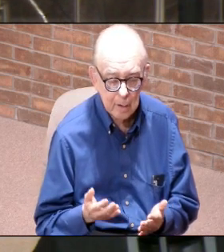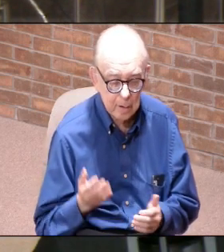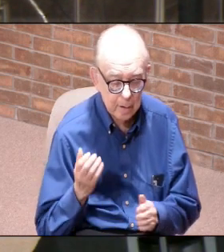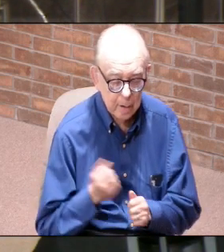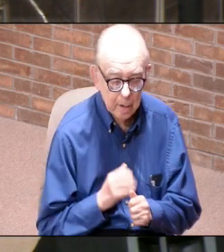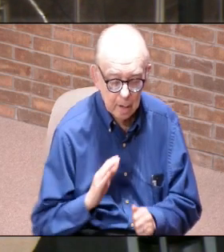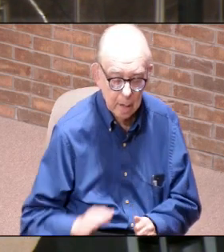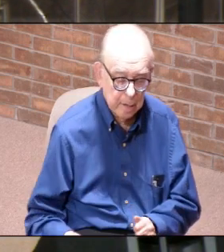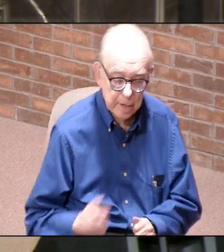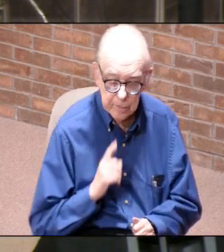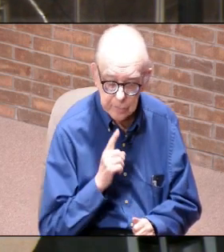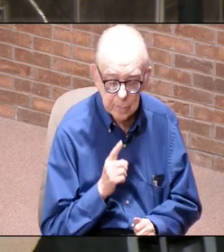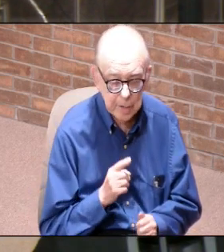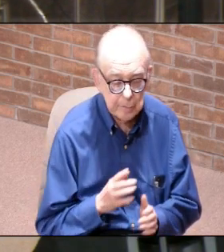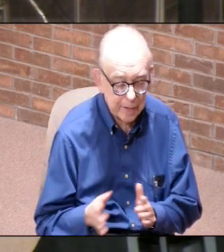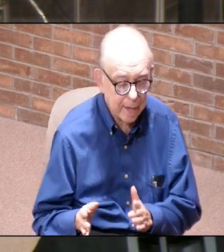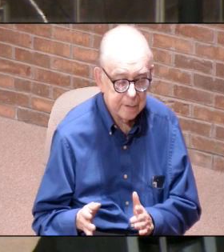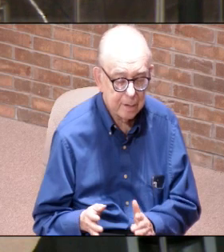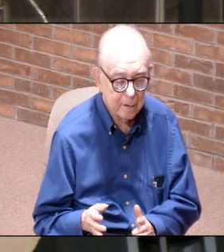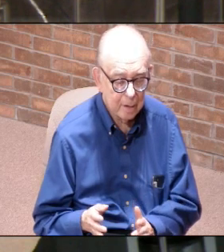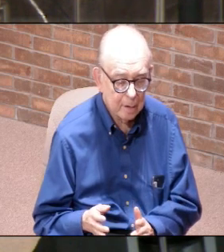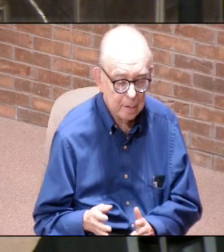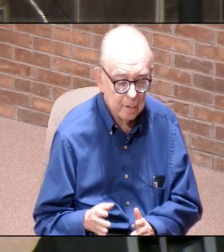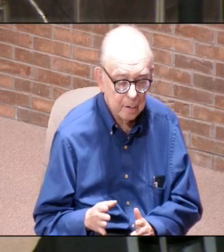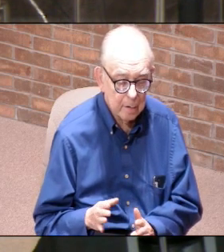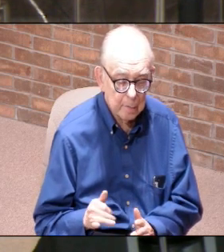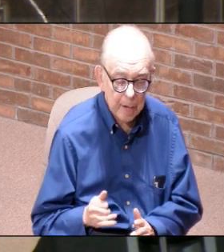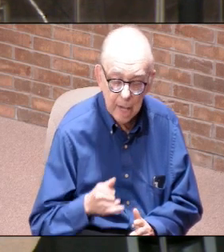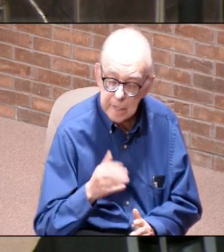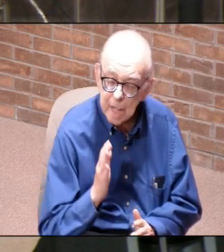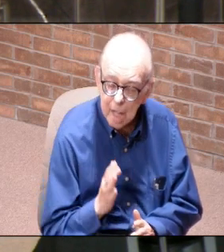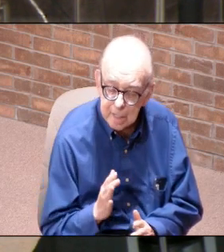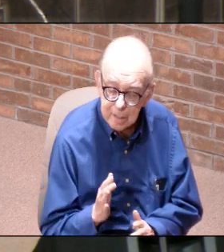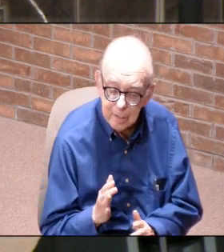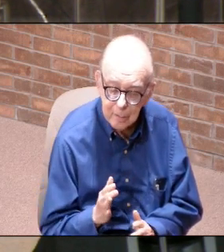Every child was planned by God.